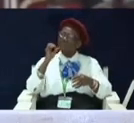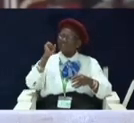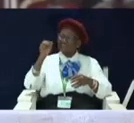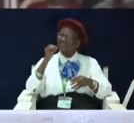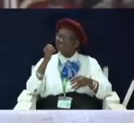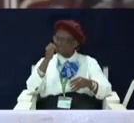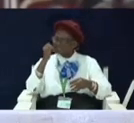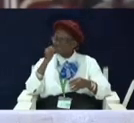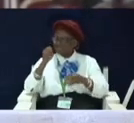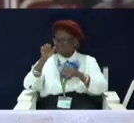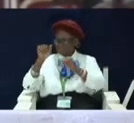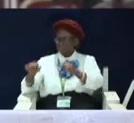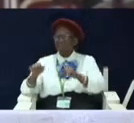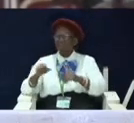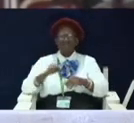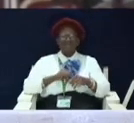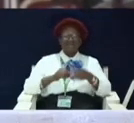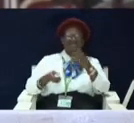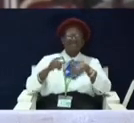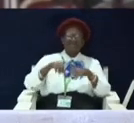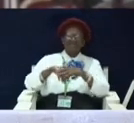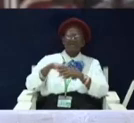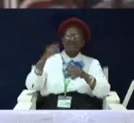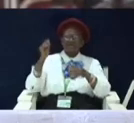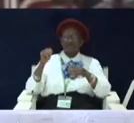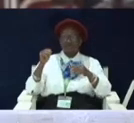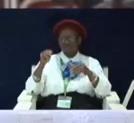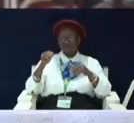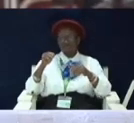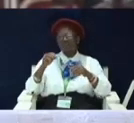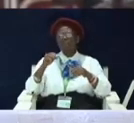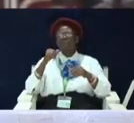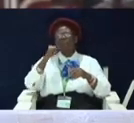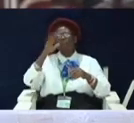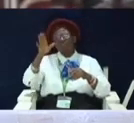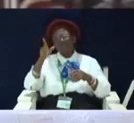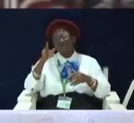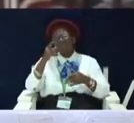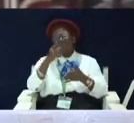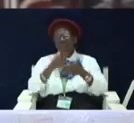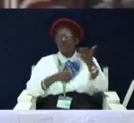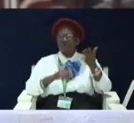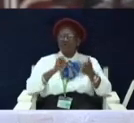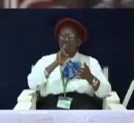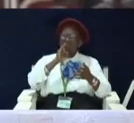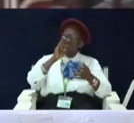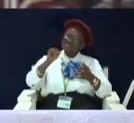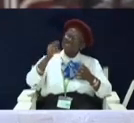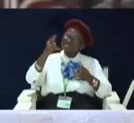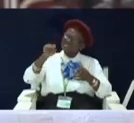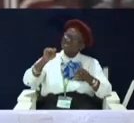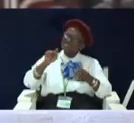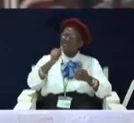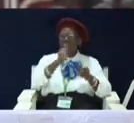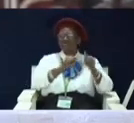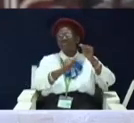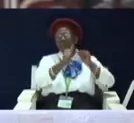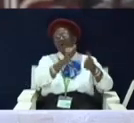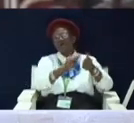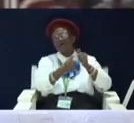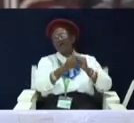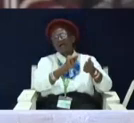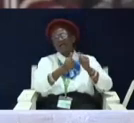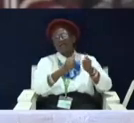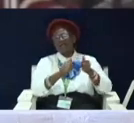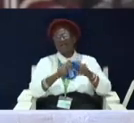came out. "Woman, what is your problem?" And she said, "All I want is, I want